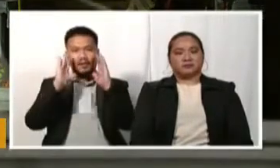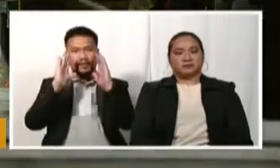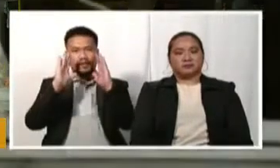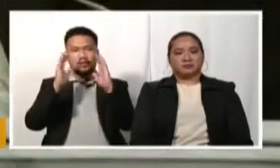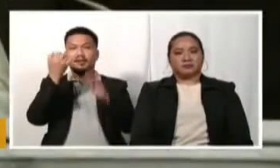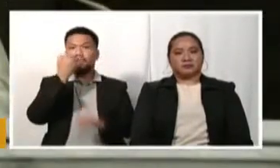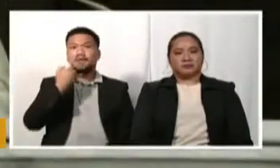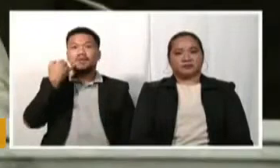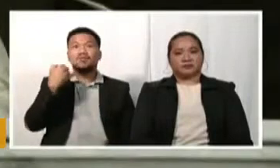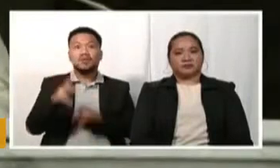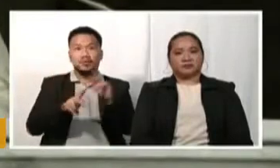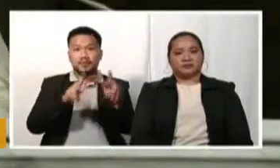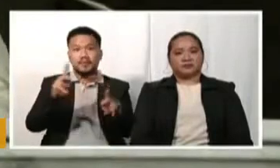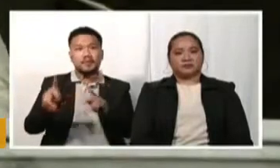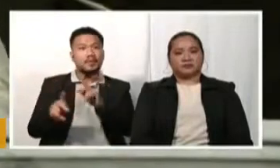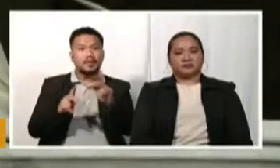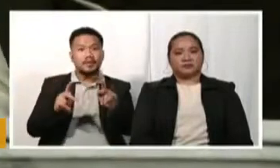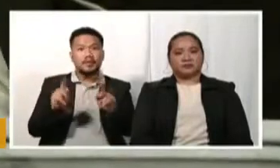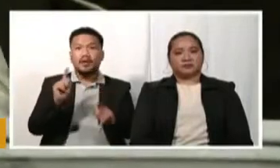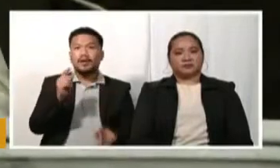the commandments of life.